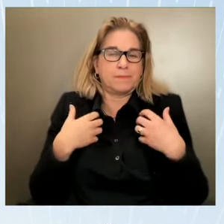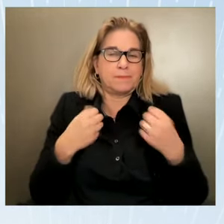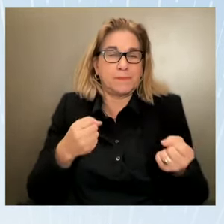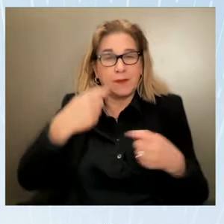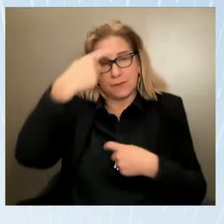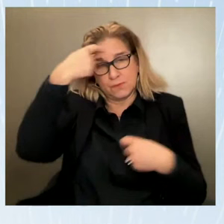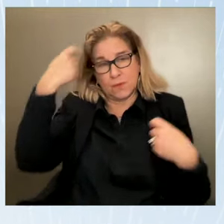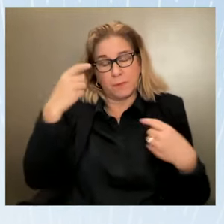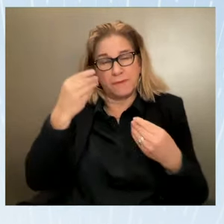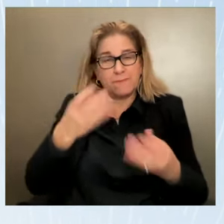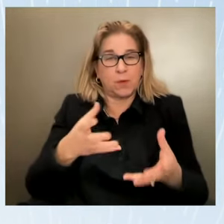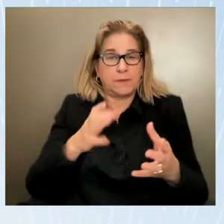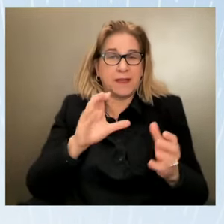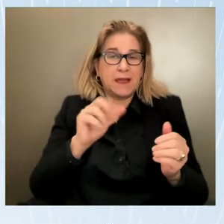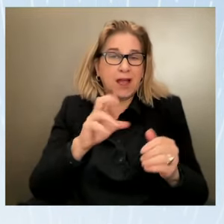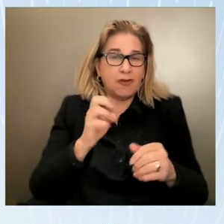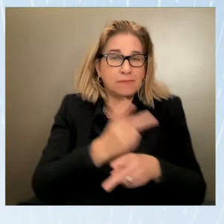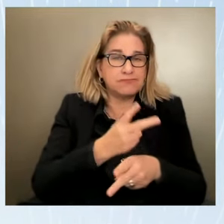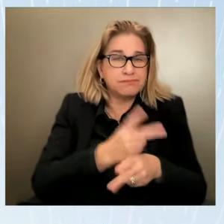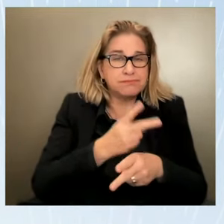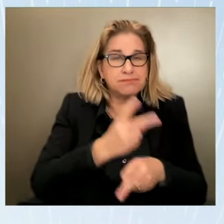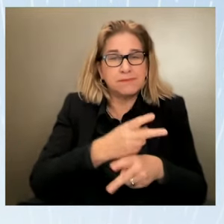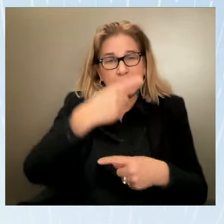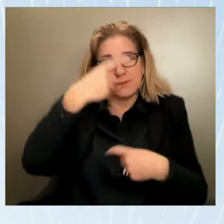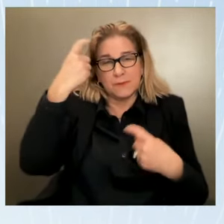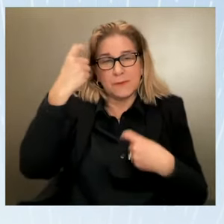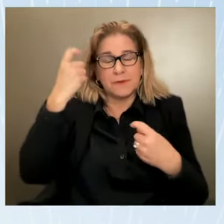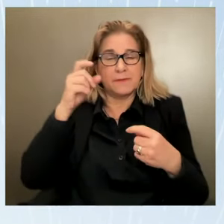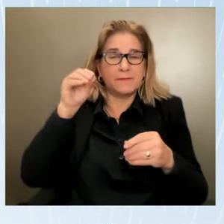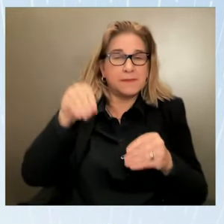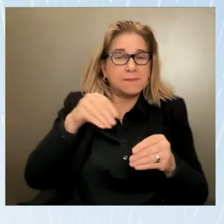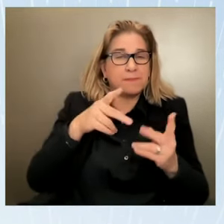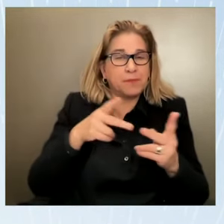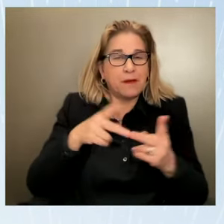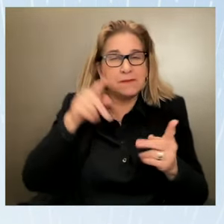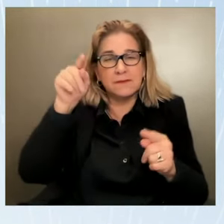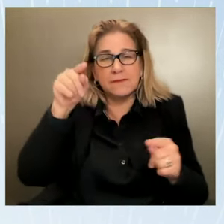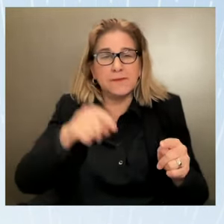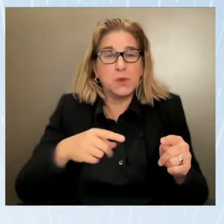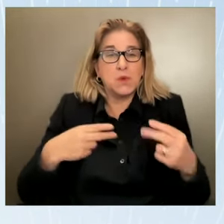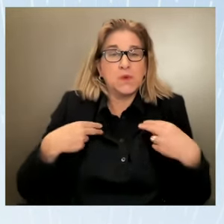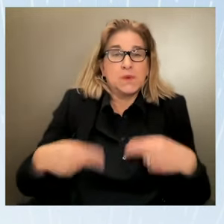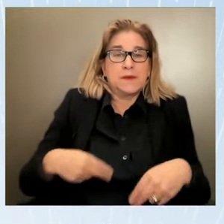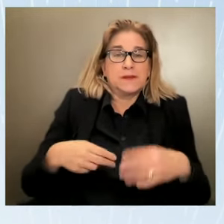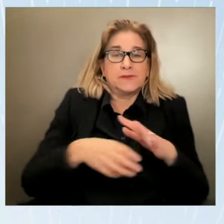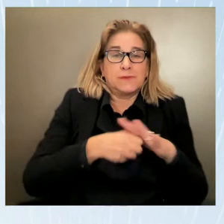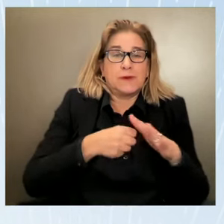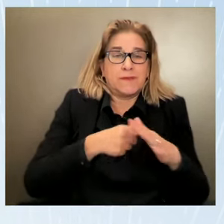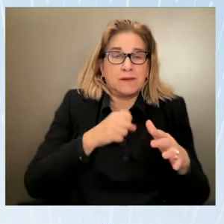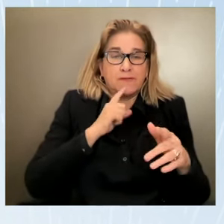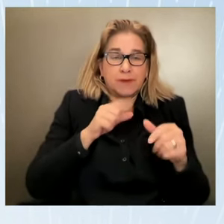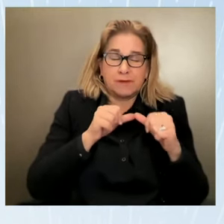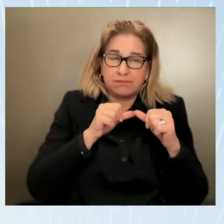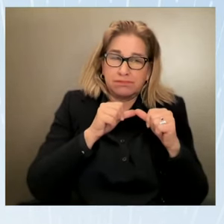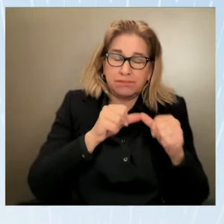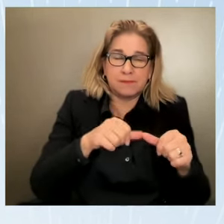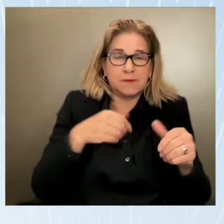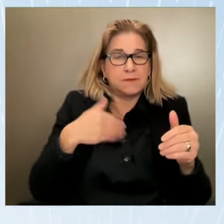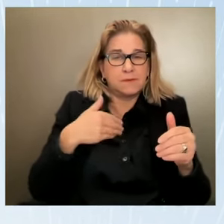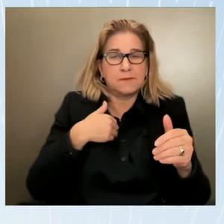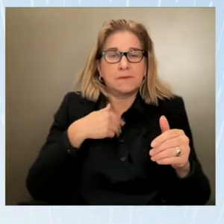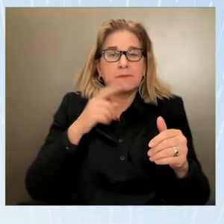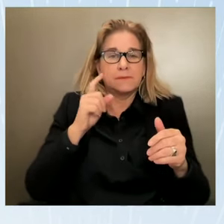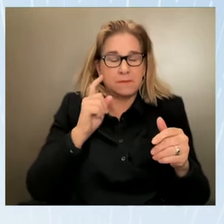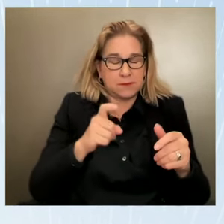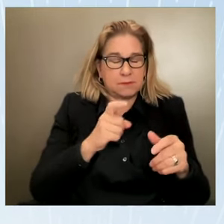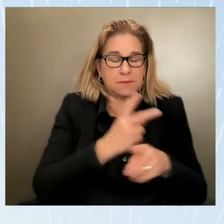or contributing to human trafficking through the resale of goods produced by forced or child labor, we are developing department-wide guidance to prevent